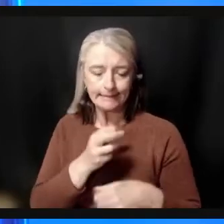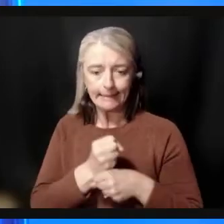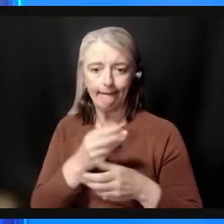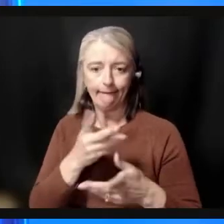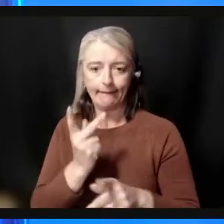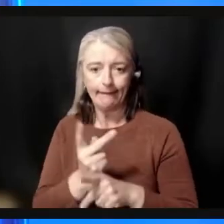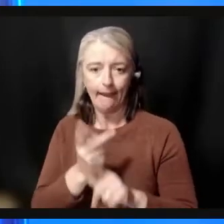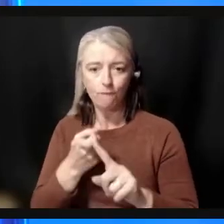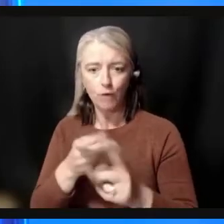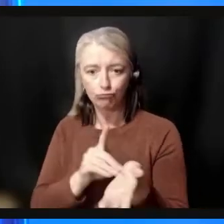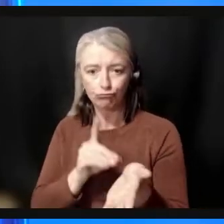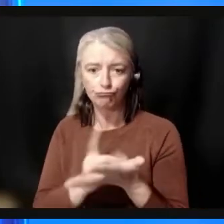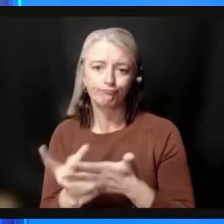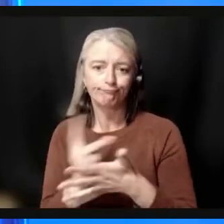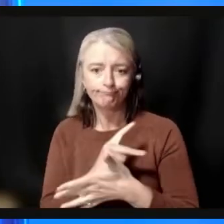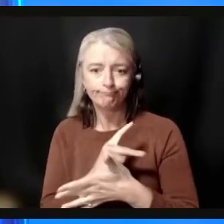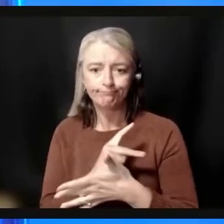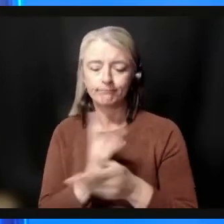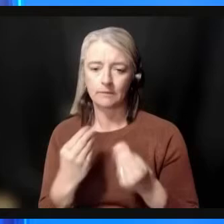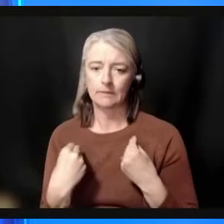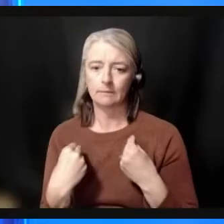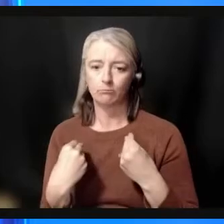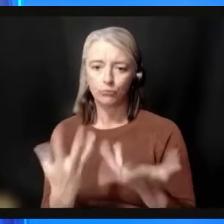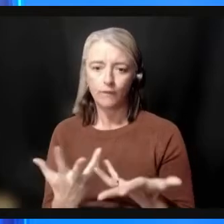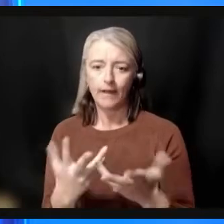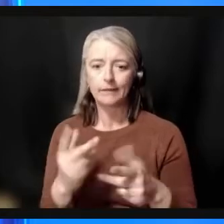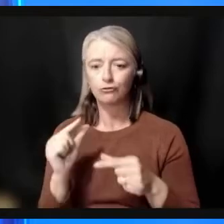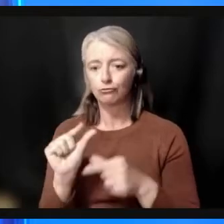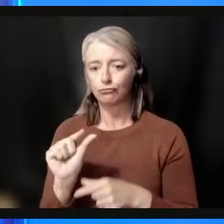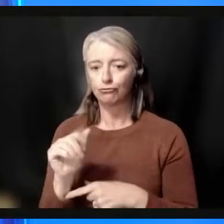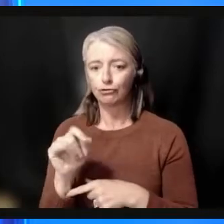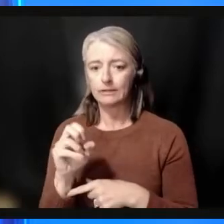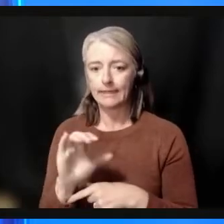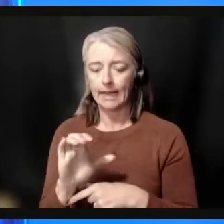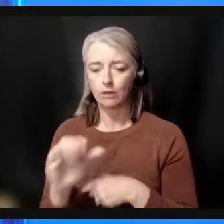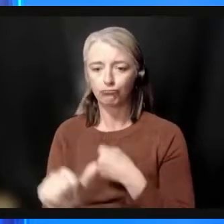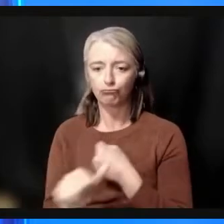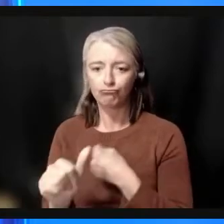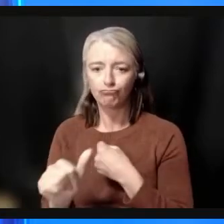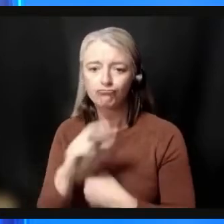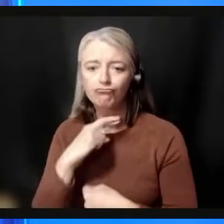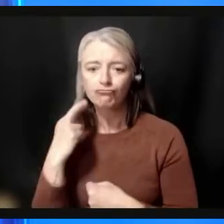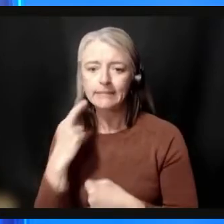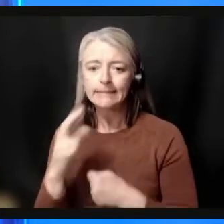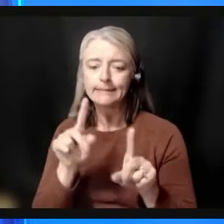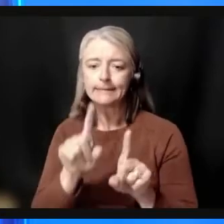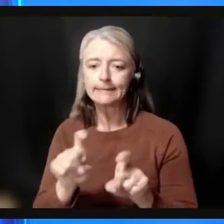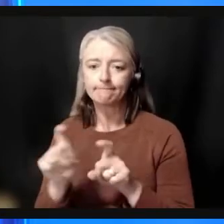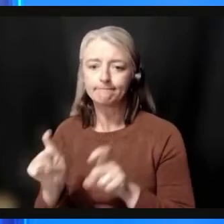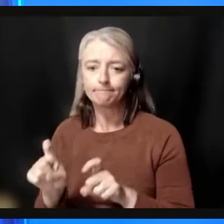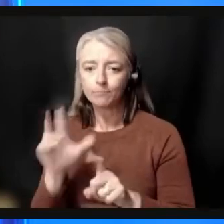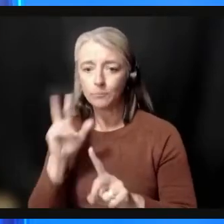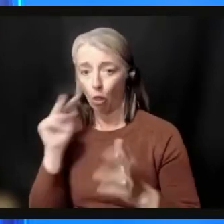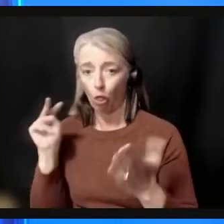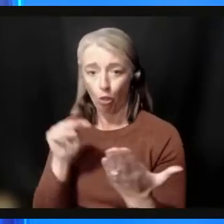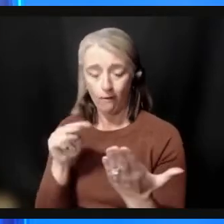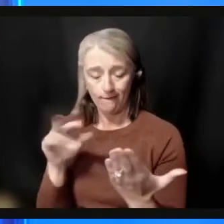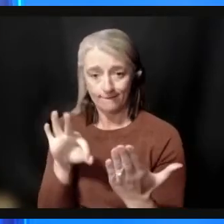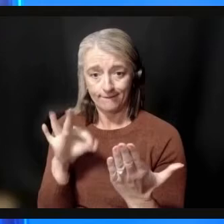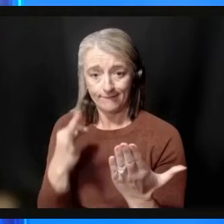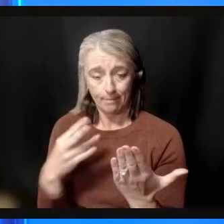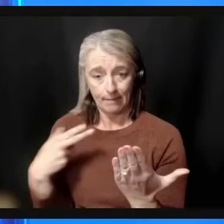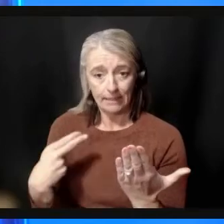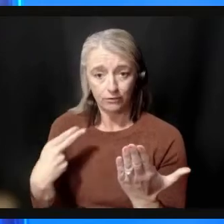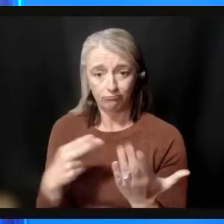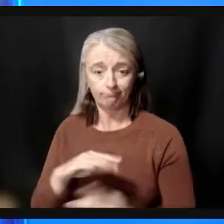ahead and perform a genetic risk assessment, meaning they can look at their family history and determine, do they meet criteria